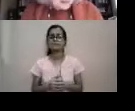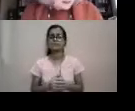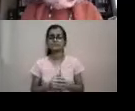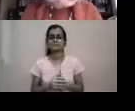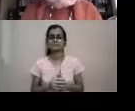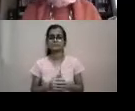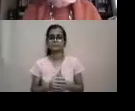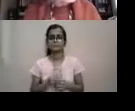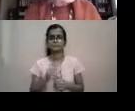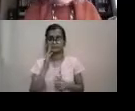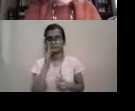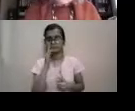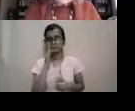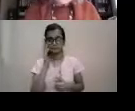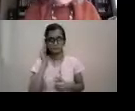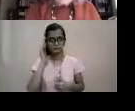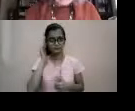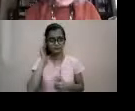need care.